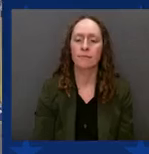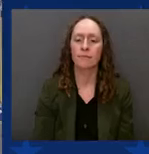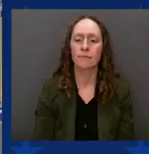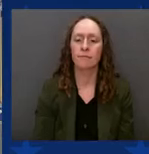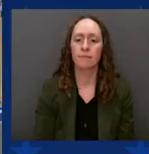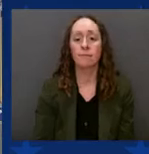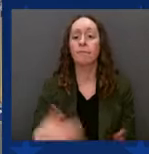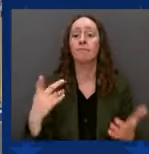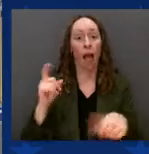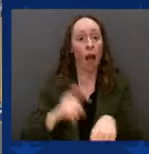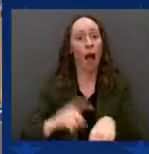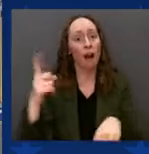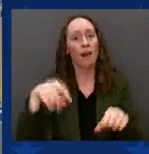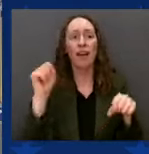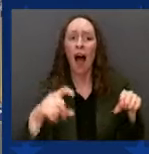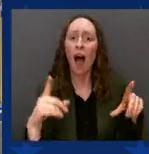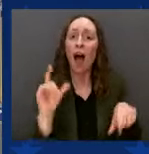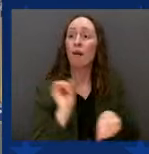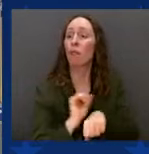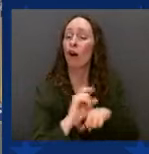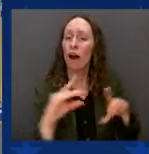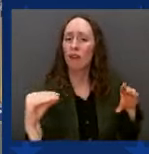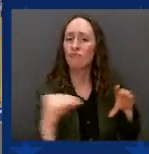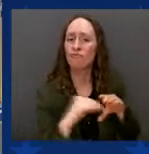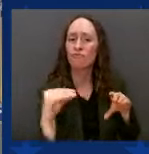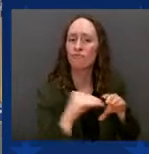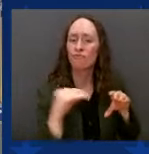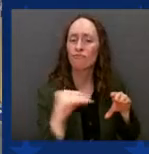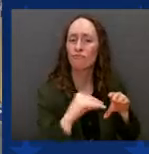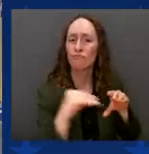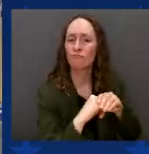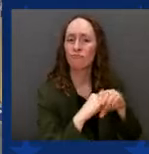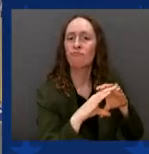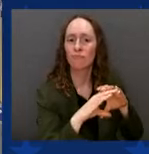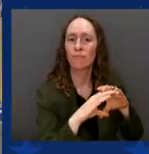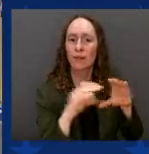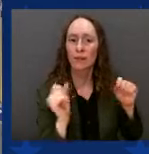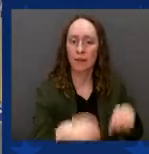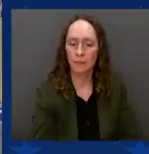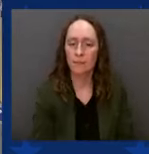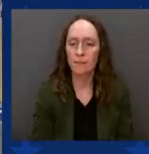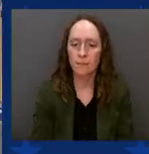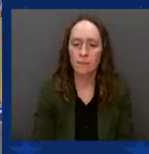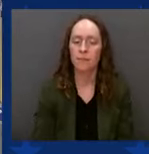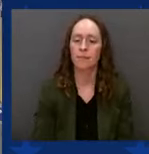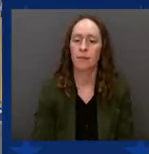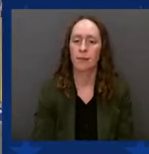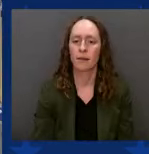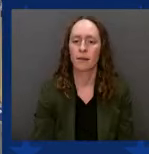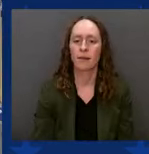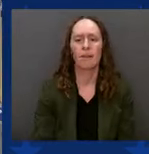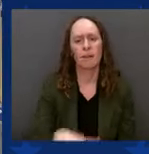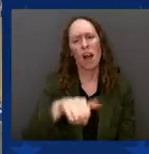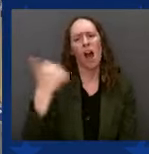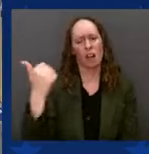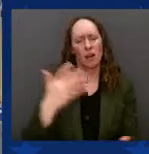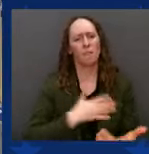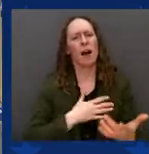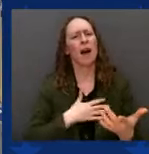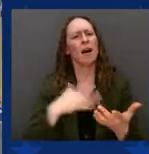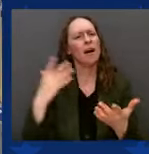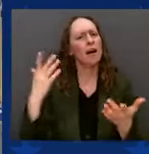Let's be clear about another key point of my budget. I guarantee you, I will